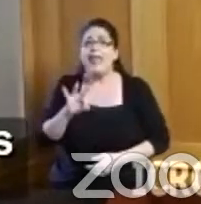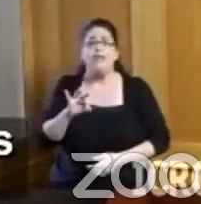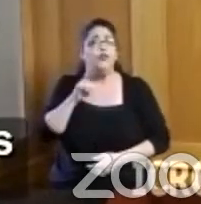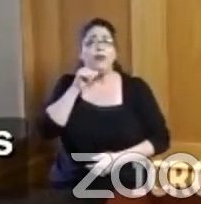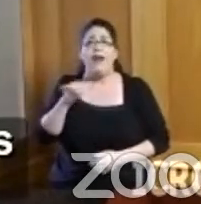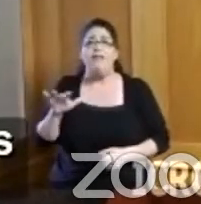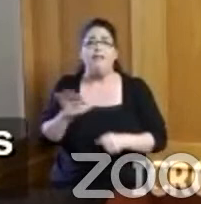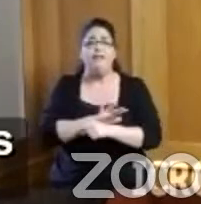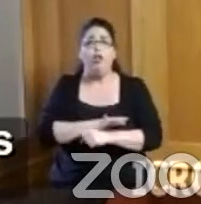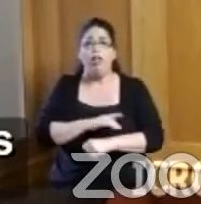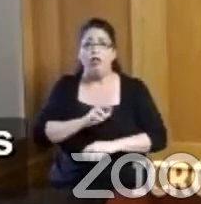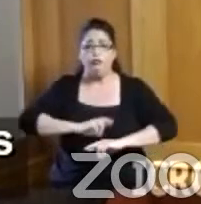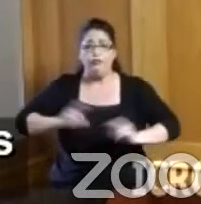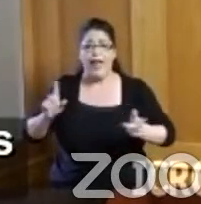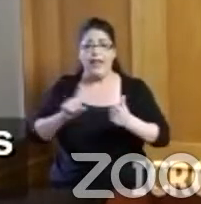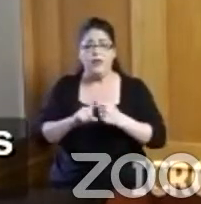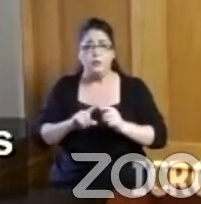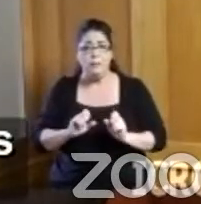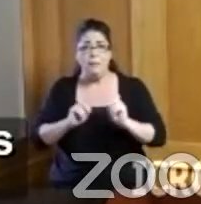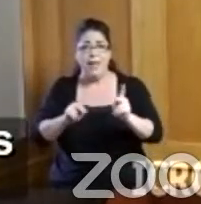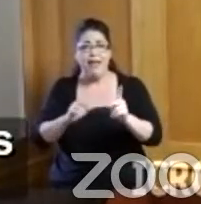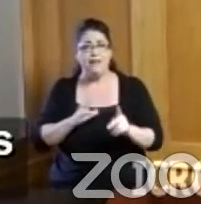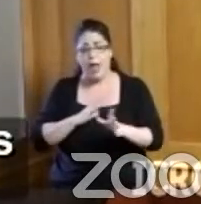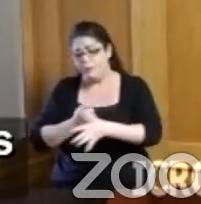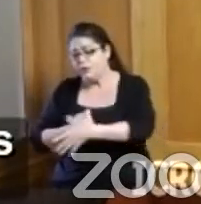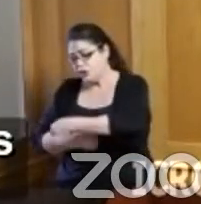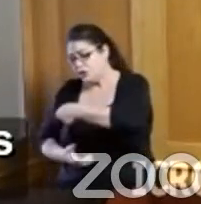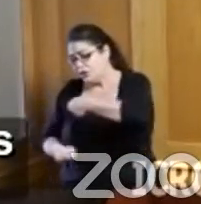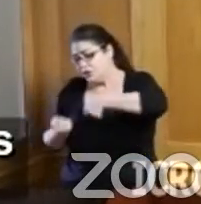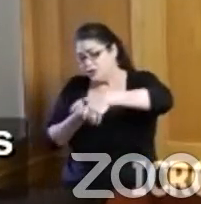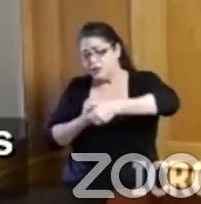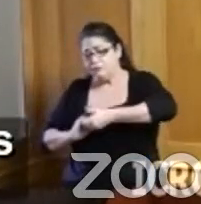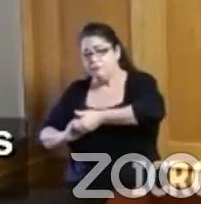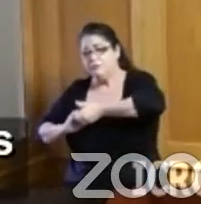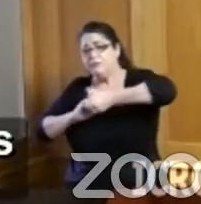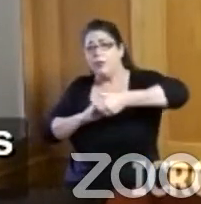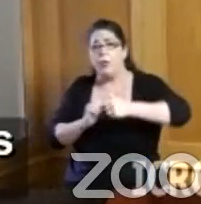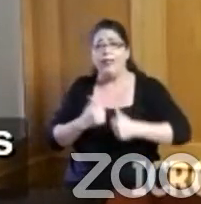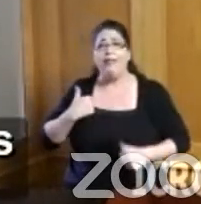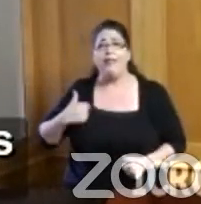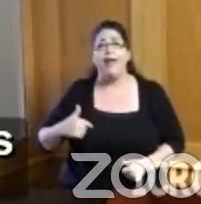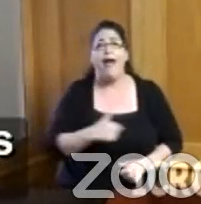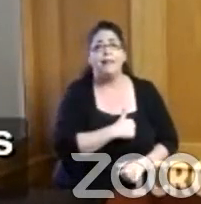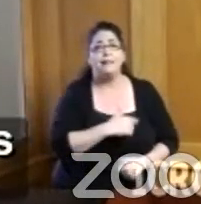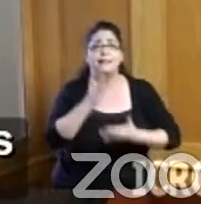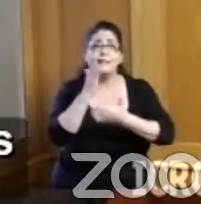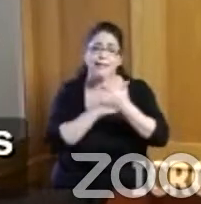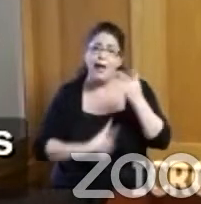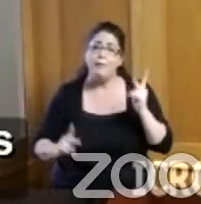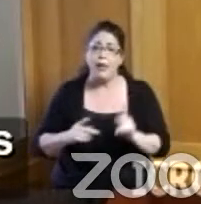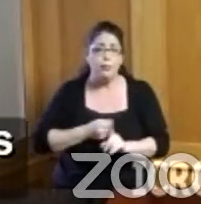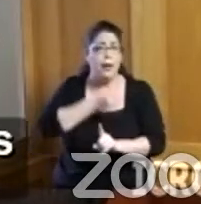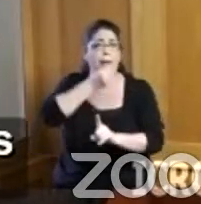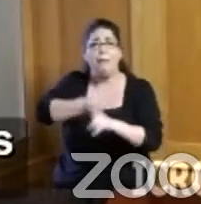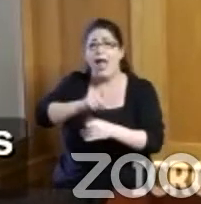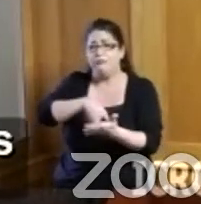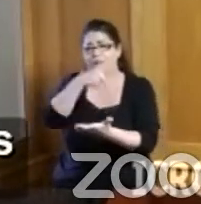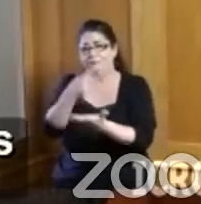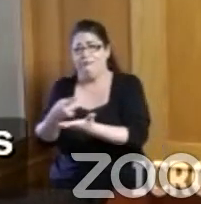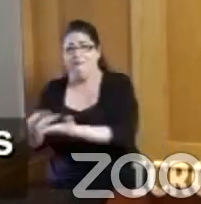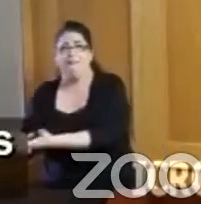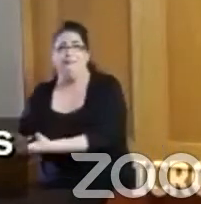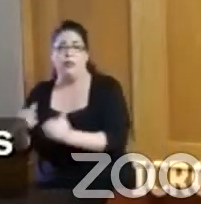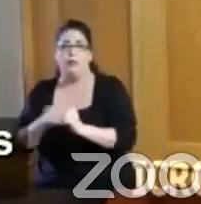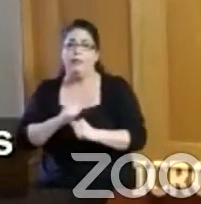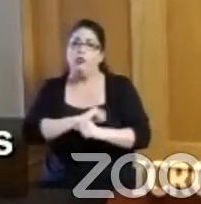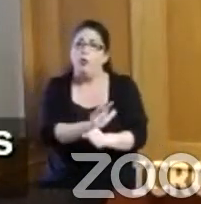somewhere, especially with this COVID, we know how it impacted us, some greater or less than others, but trying to bring people where